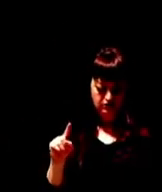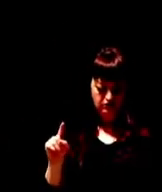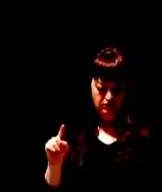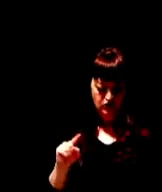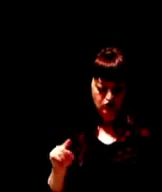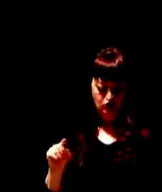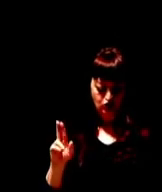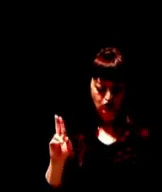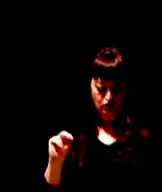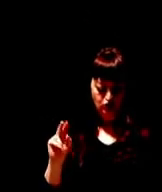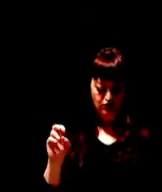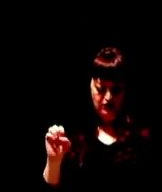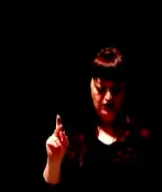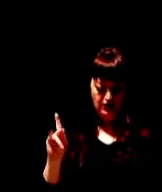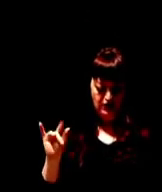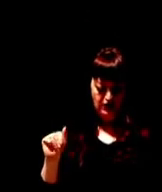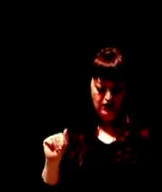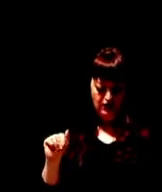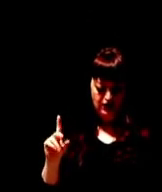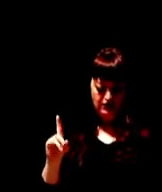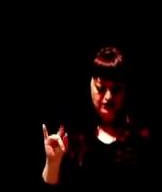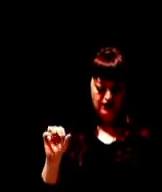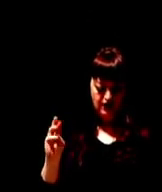Zunikia Diamond McGill.